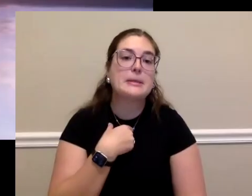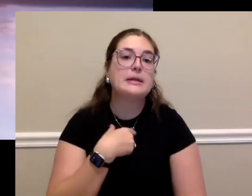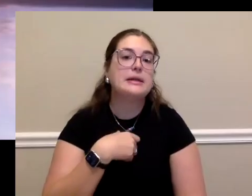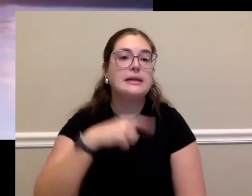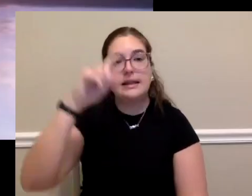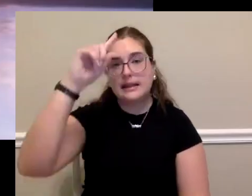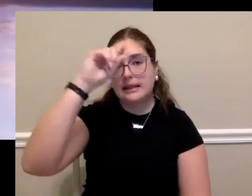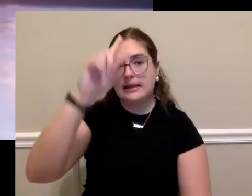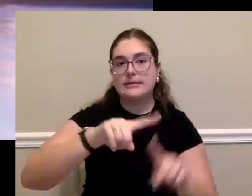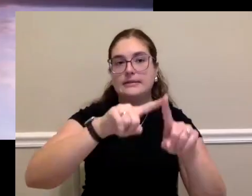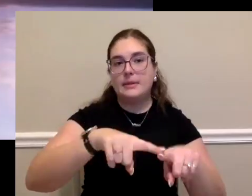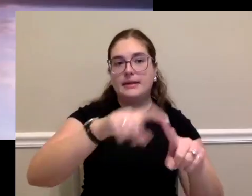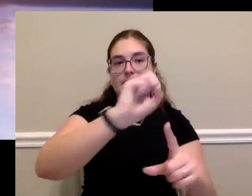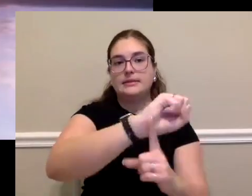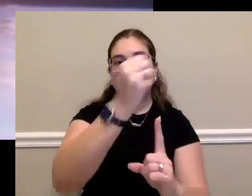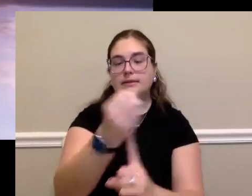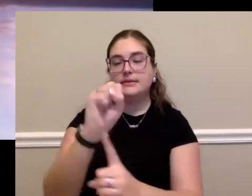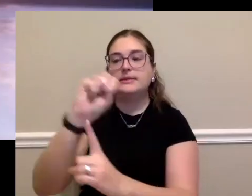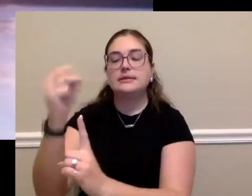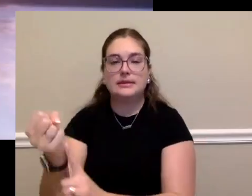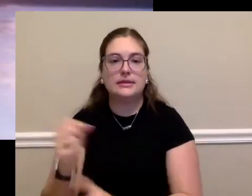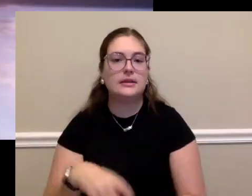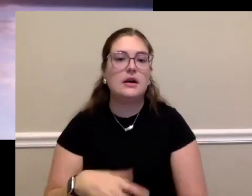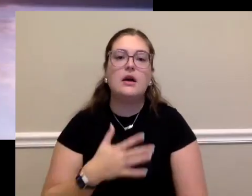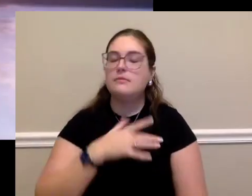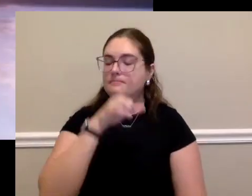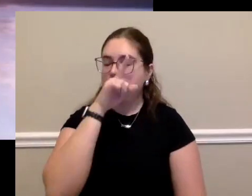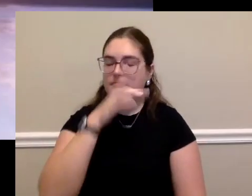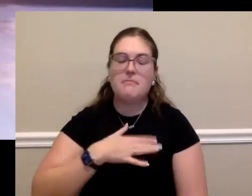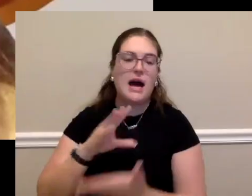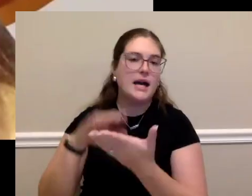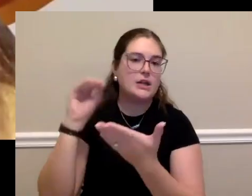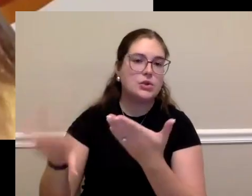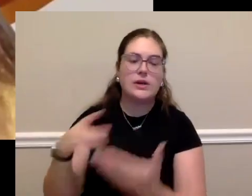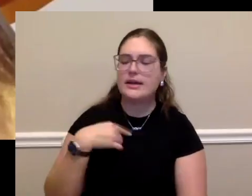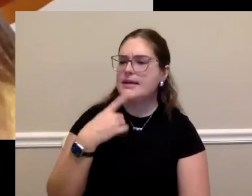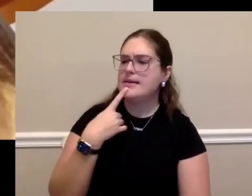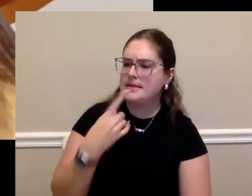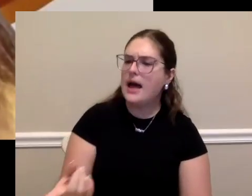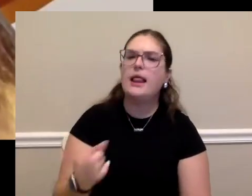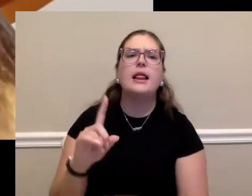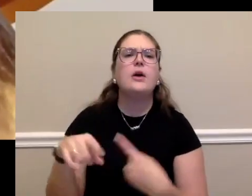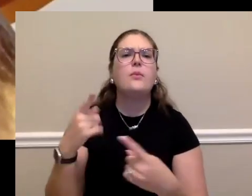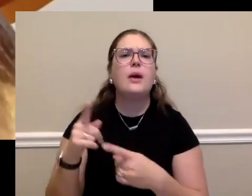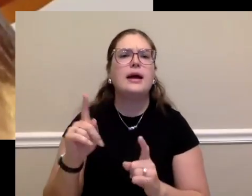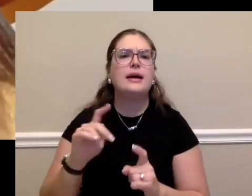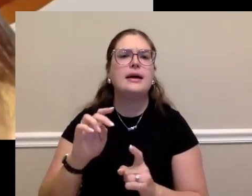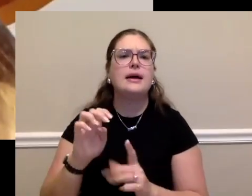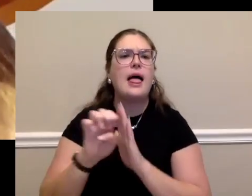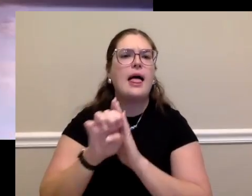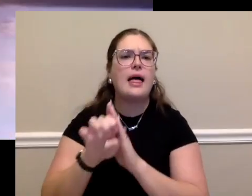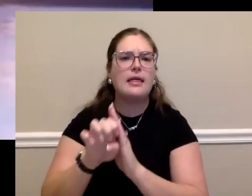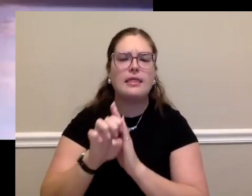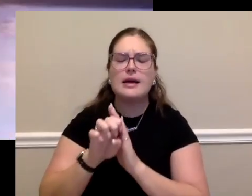the situation. So I never want to, even my students, I never tell them mhm, when it comes to ethical dilemmas,